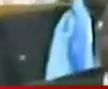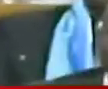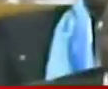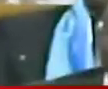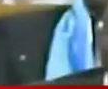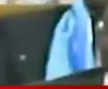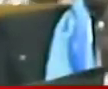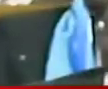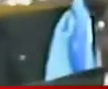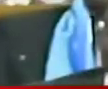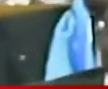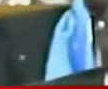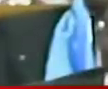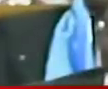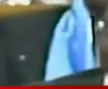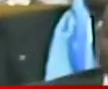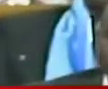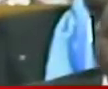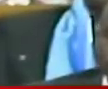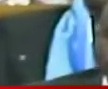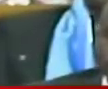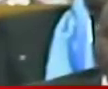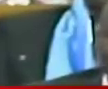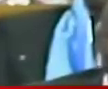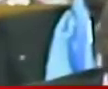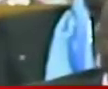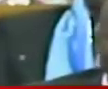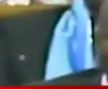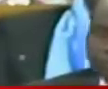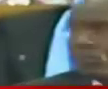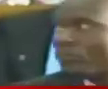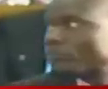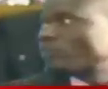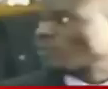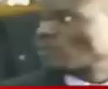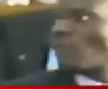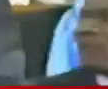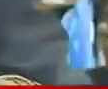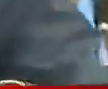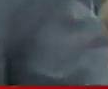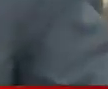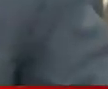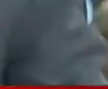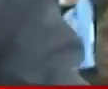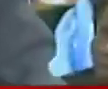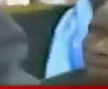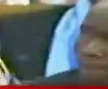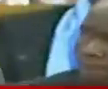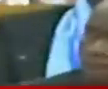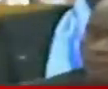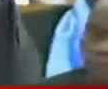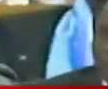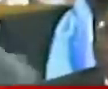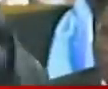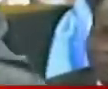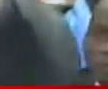to serve you, fellow Kenyans, without fear or favor. And if you have been critical of Jubilee, it is